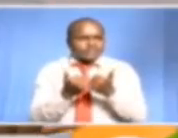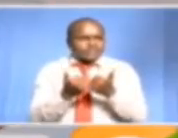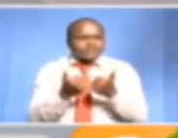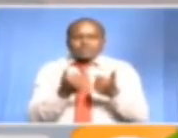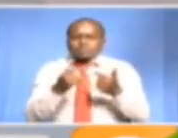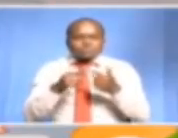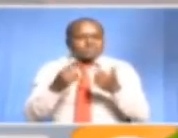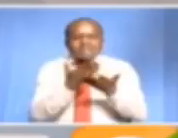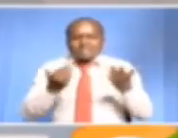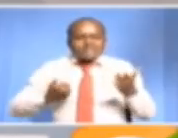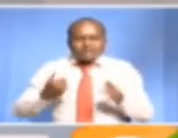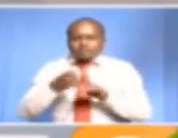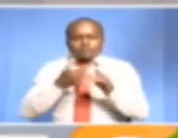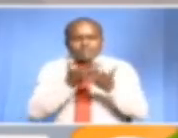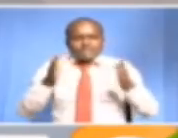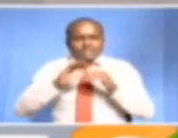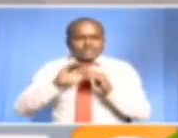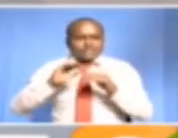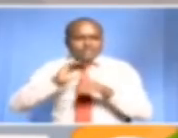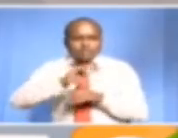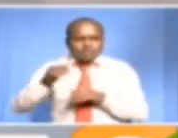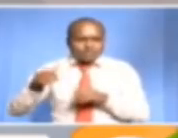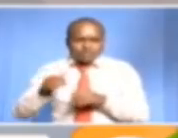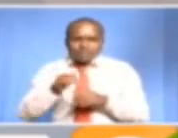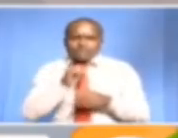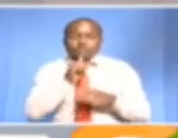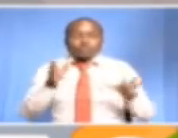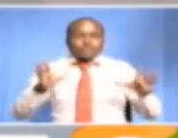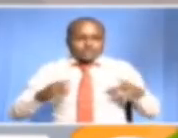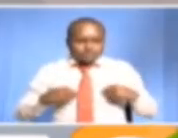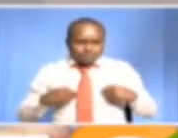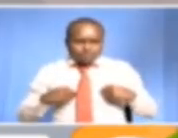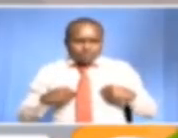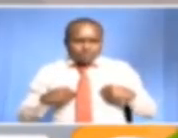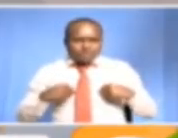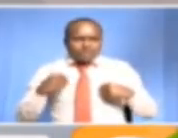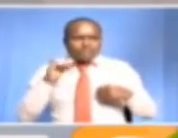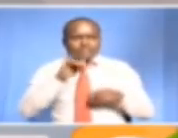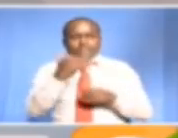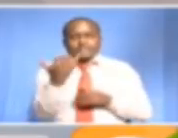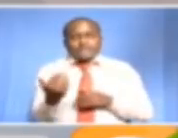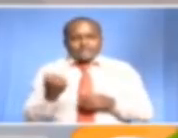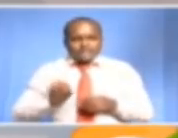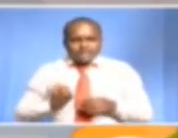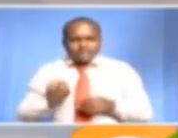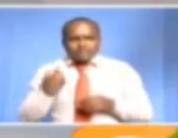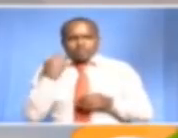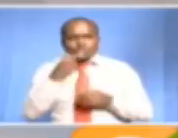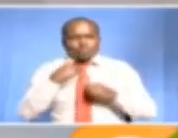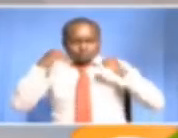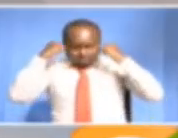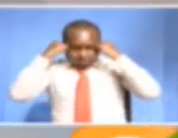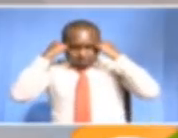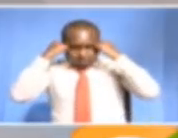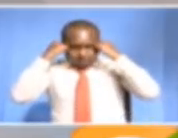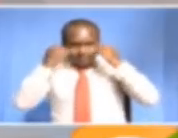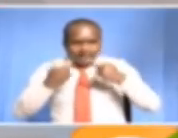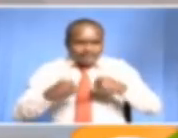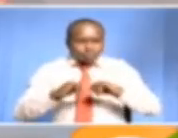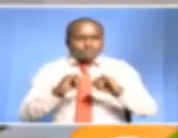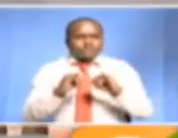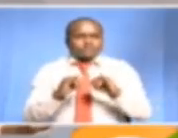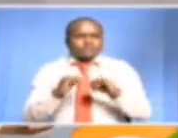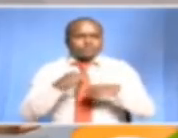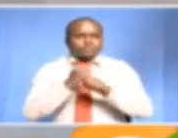county in this country, is completely unacceptable. Mm. There is a young girl, and a young girl pursuing her education and, you know, trying to make